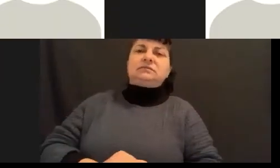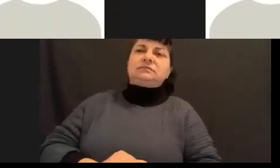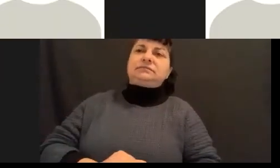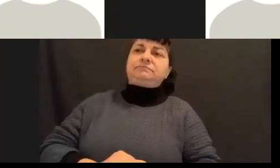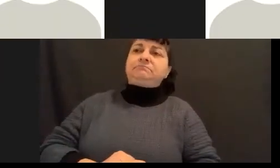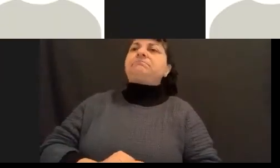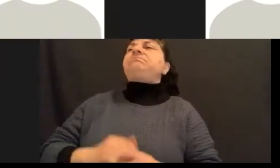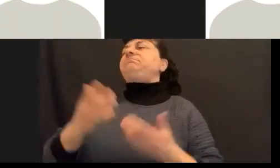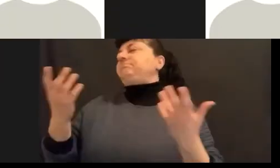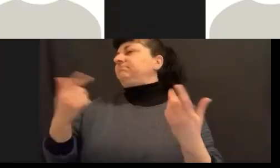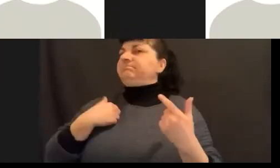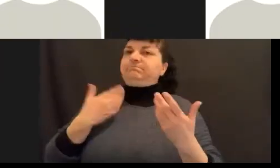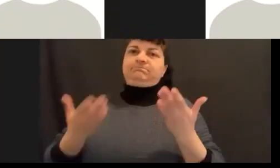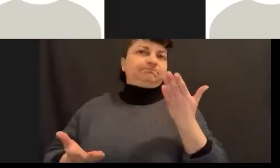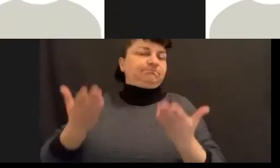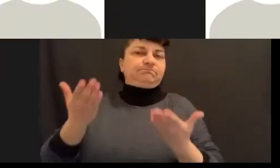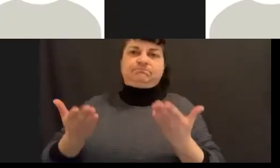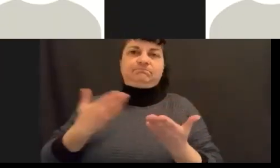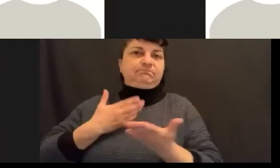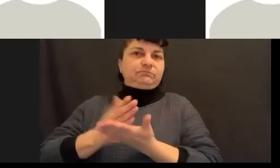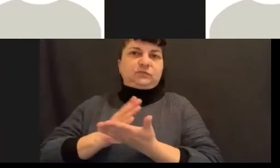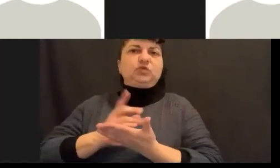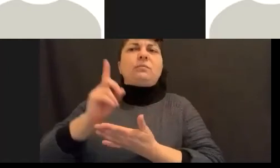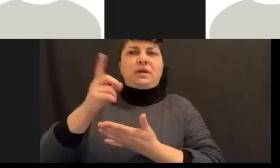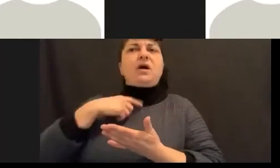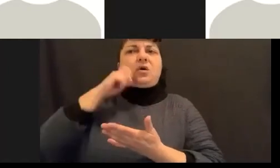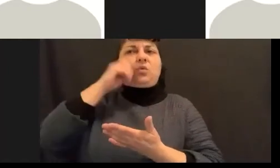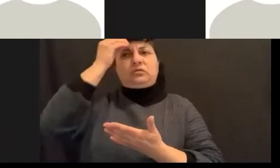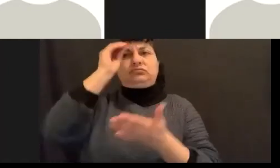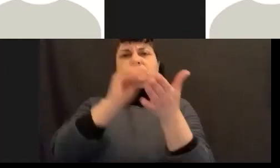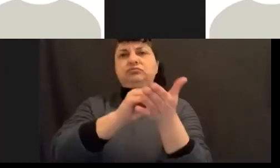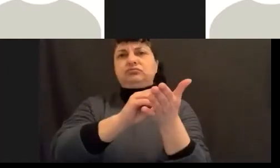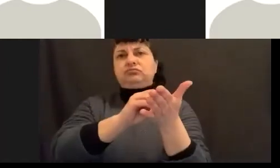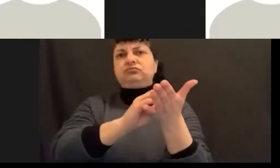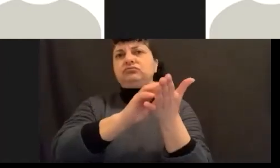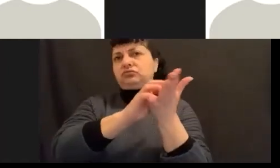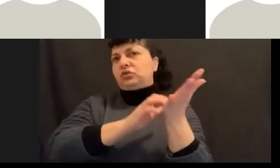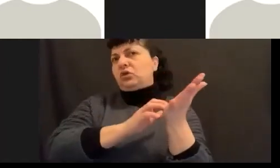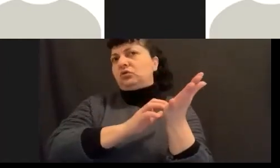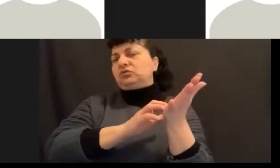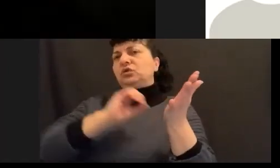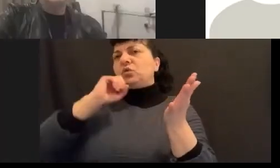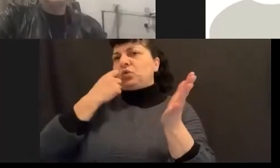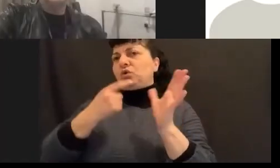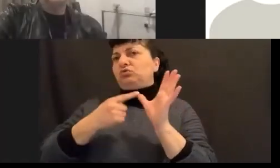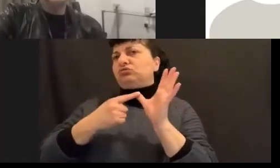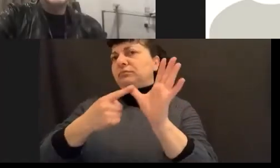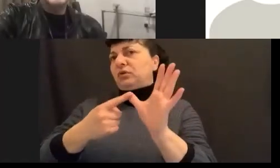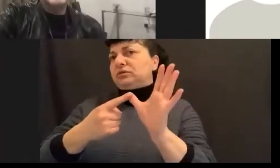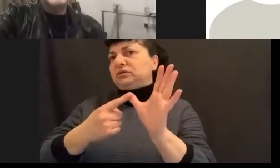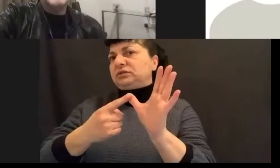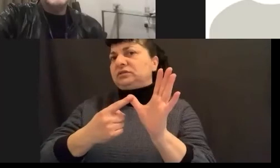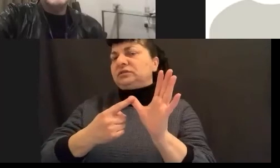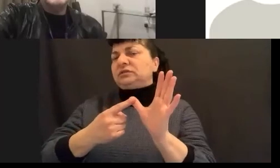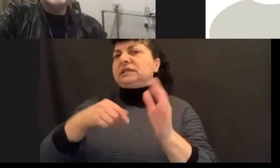Yeah, I'm not sure offhand, but I think we'll take that one on notice and provide that response, Nicole, into our Facebook page